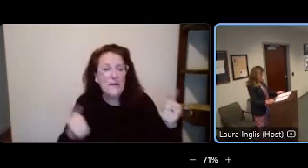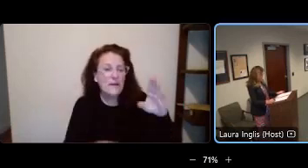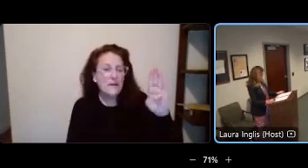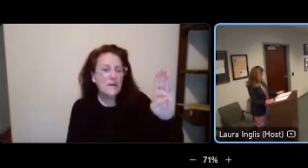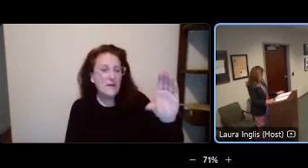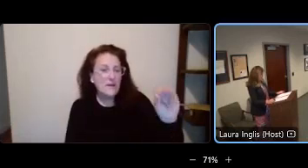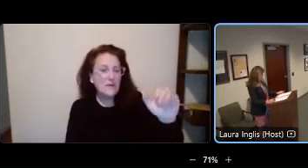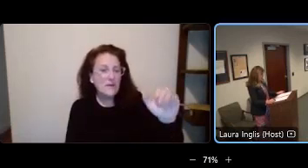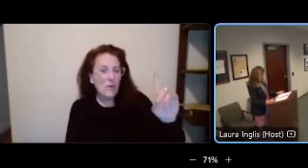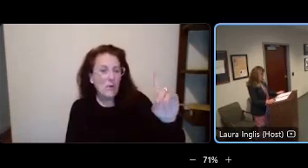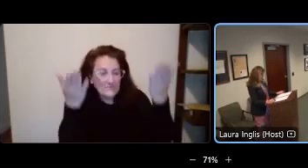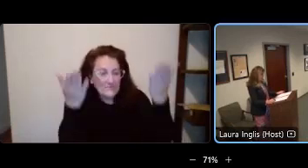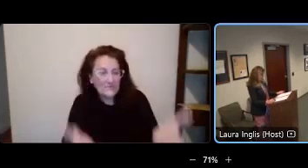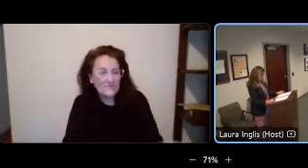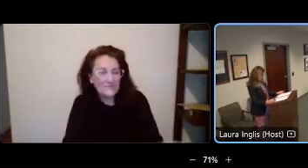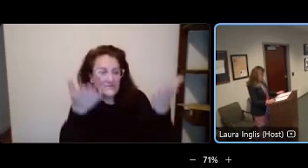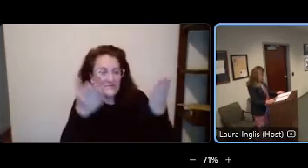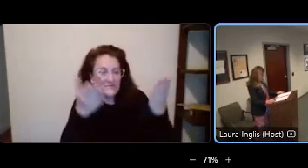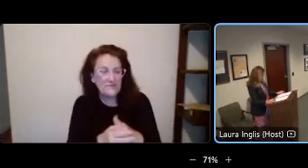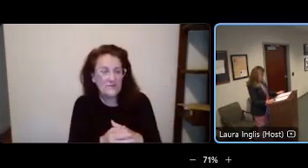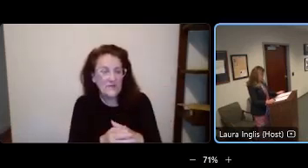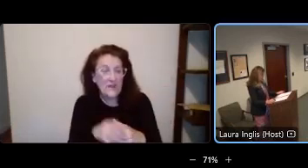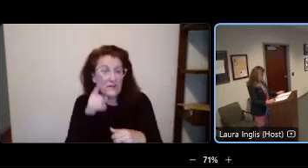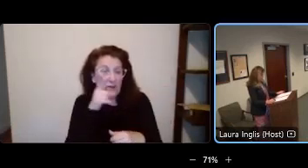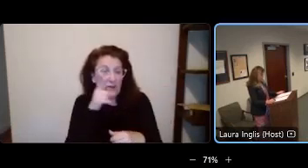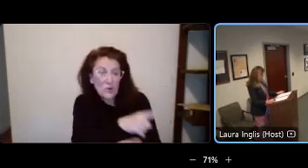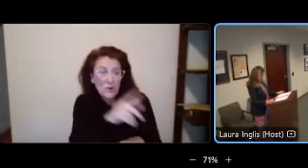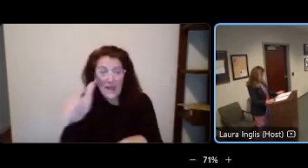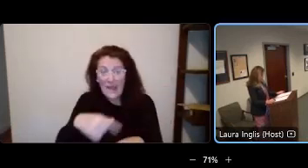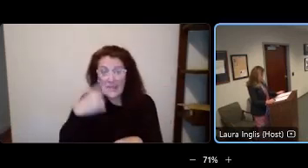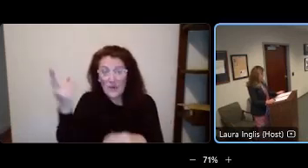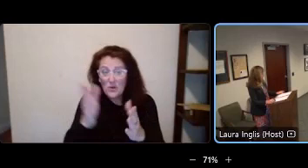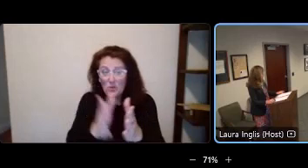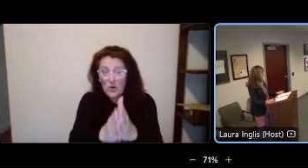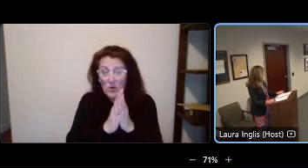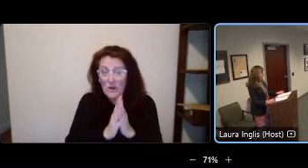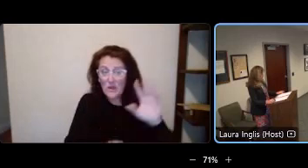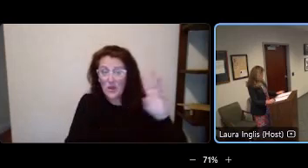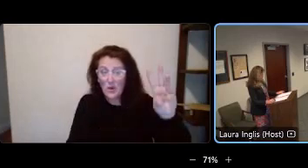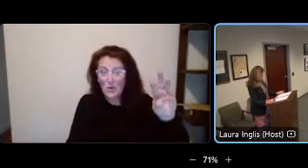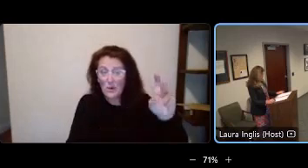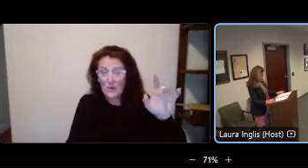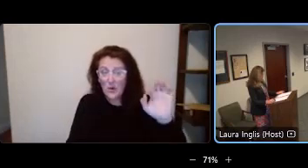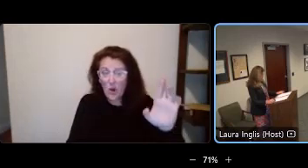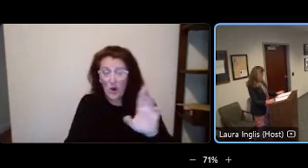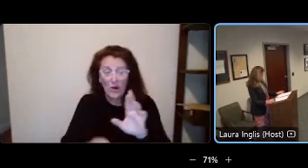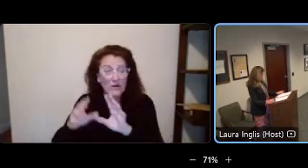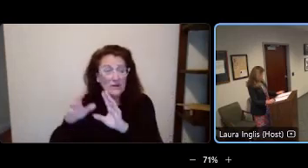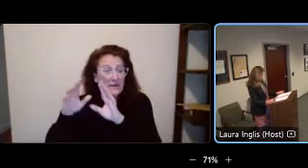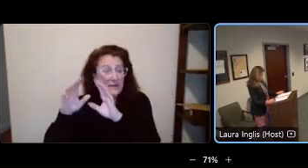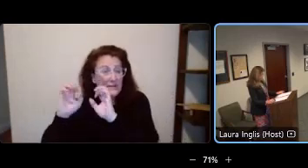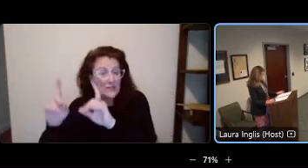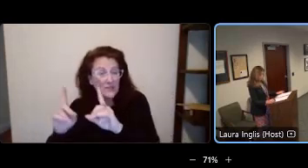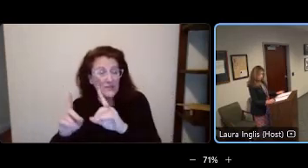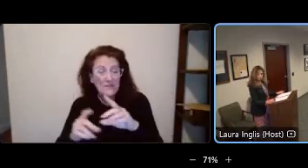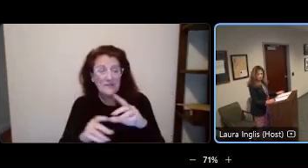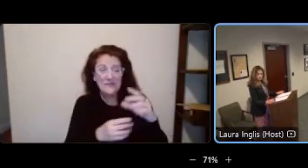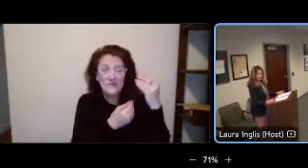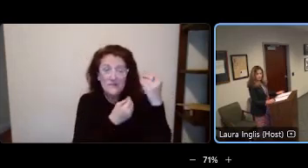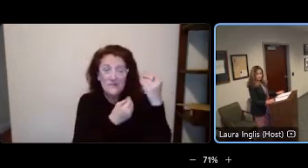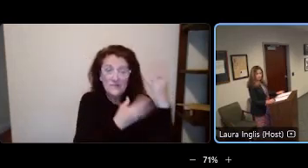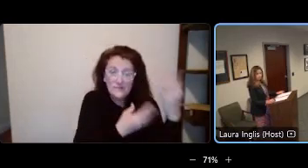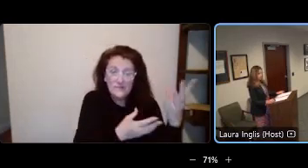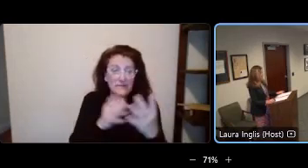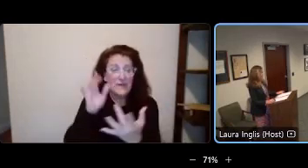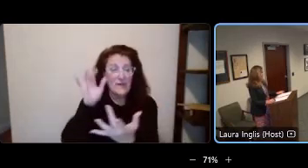betterboard@wcb.ny.gov. If you or anyone wants to request webinars, education, publication materials, or other outreach, you write